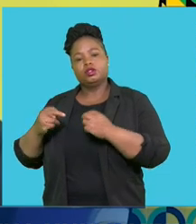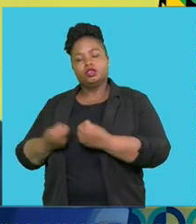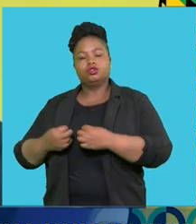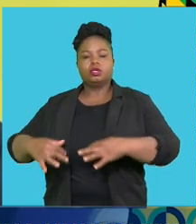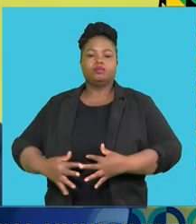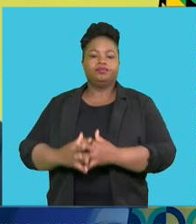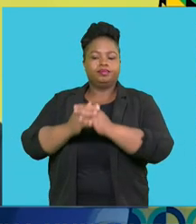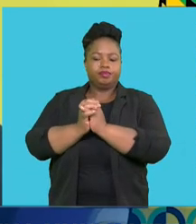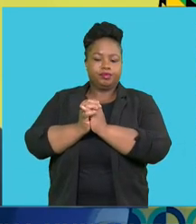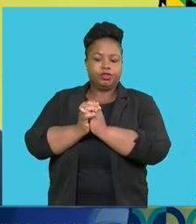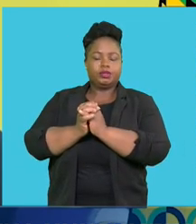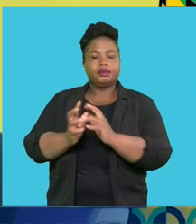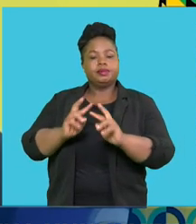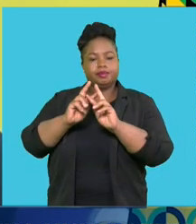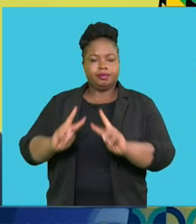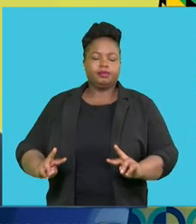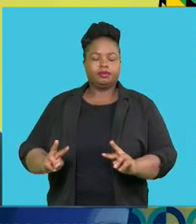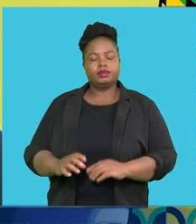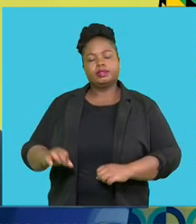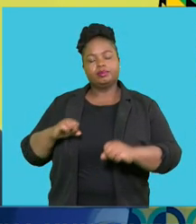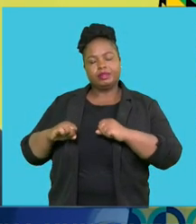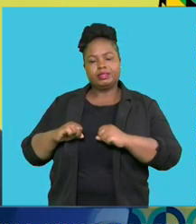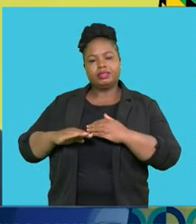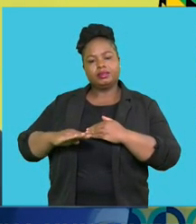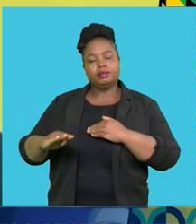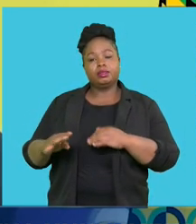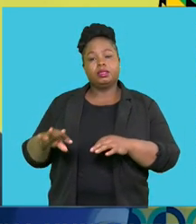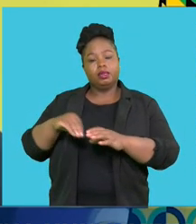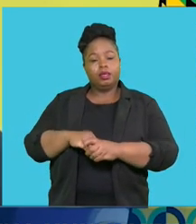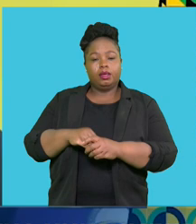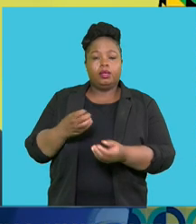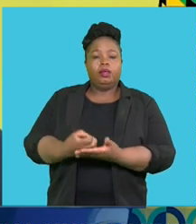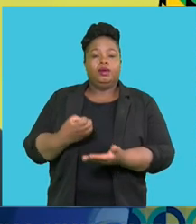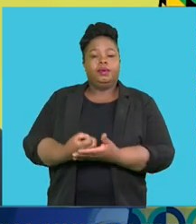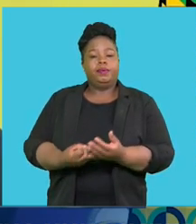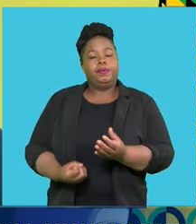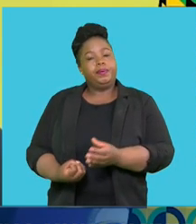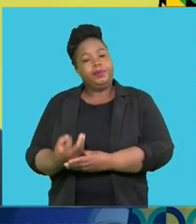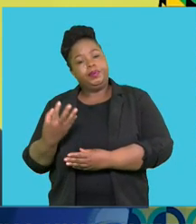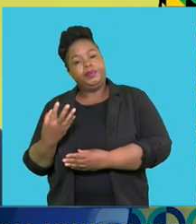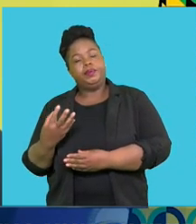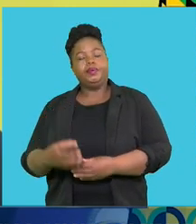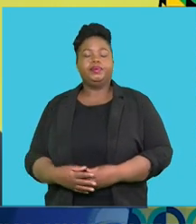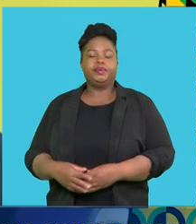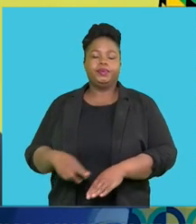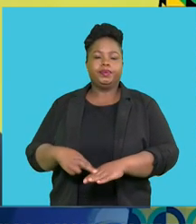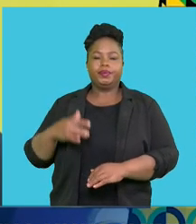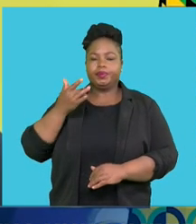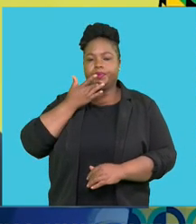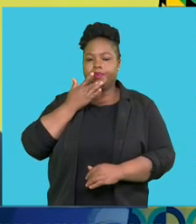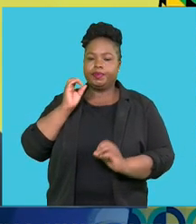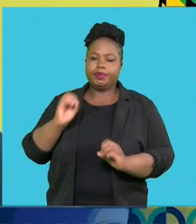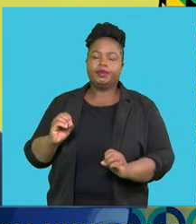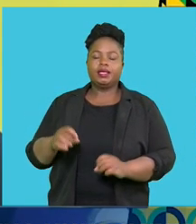Peace, stability, inclusive economic growth Non-racialism